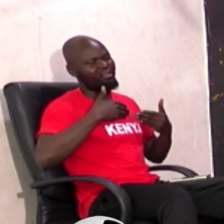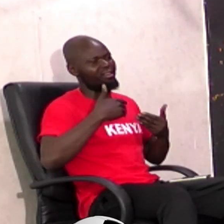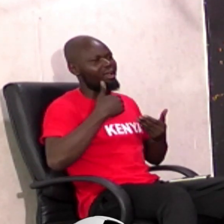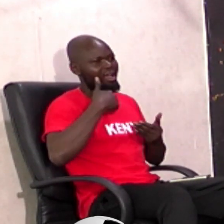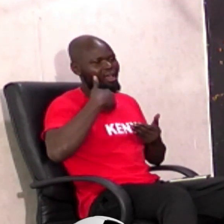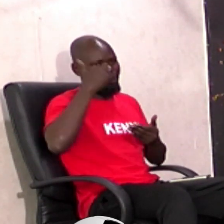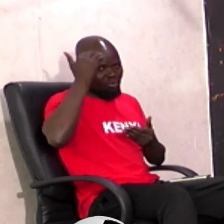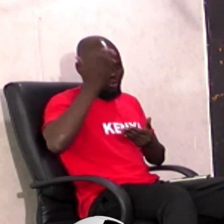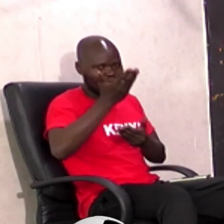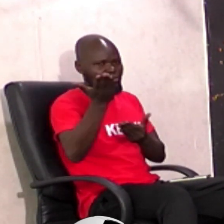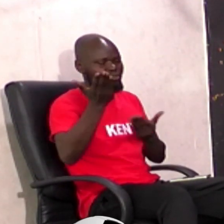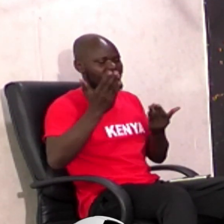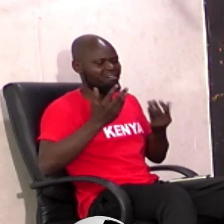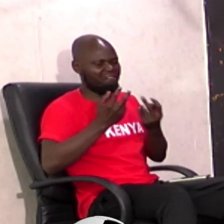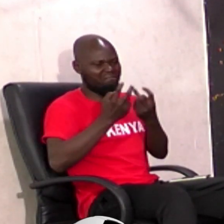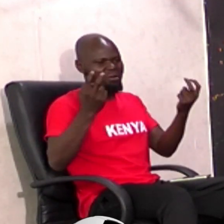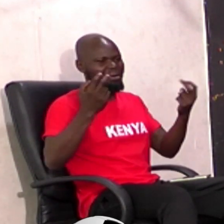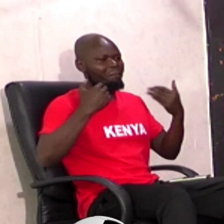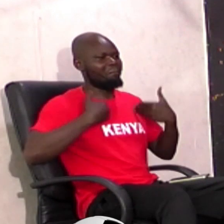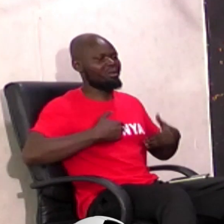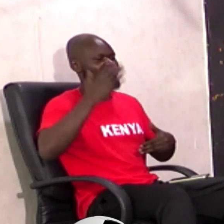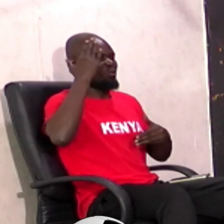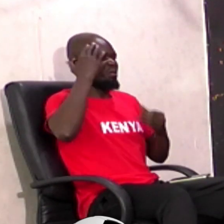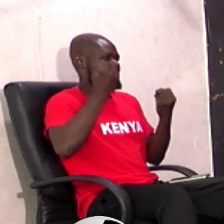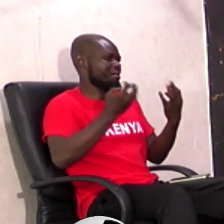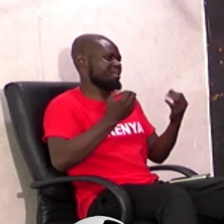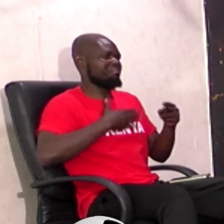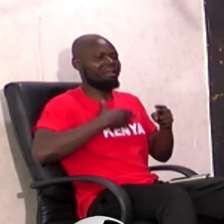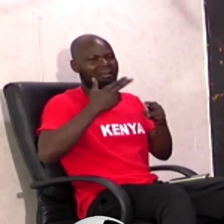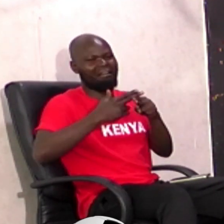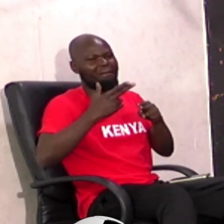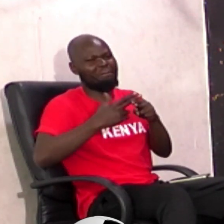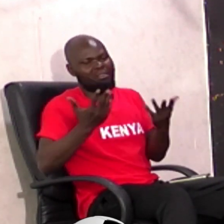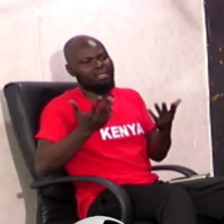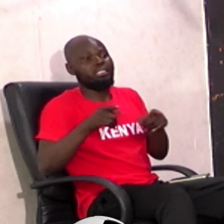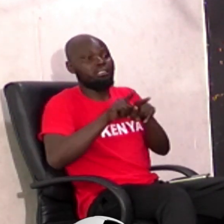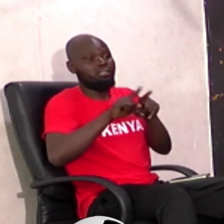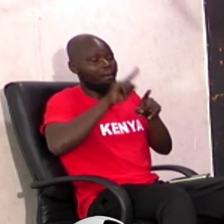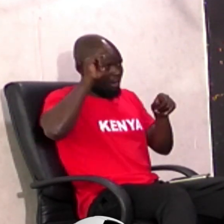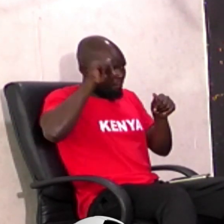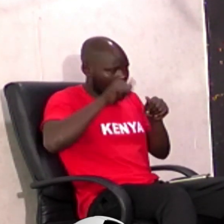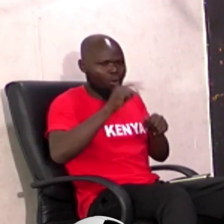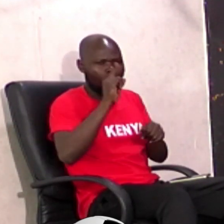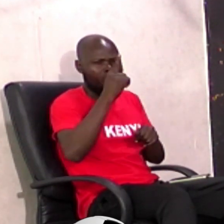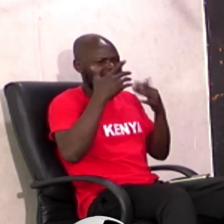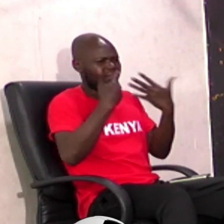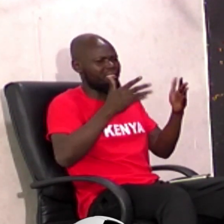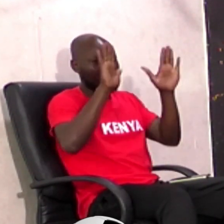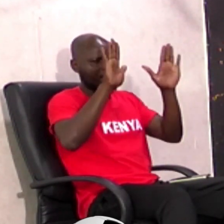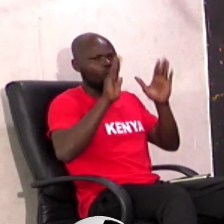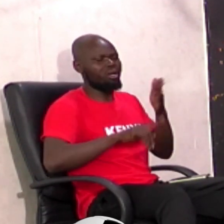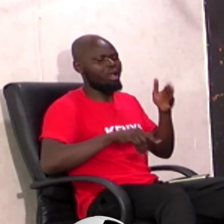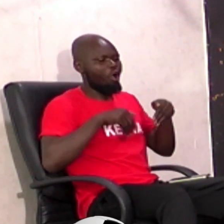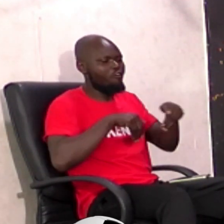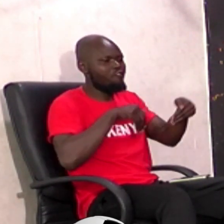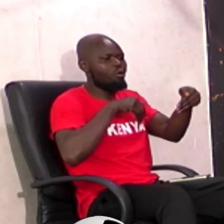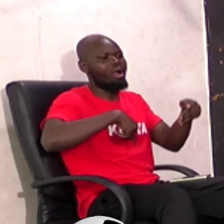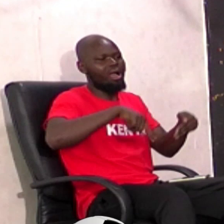and also in the football field it has also really started well, and most of you viewers, you know my